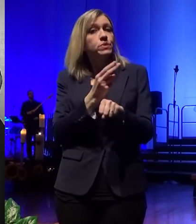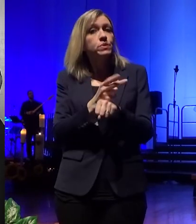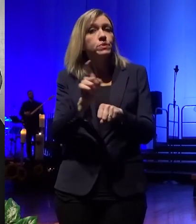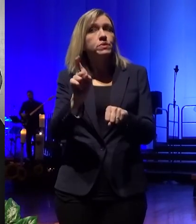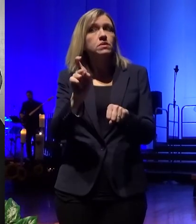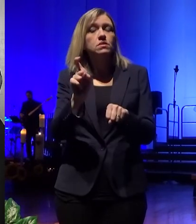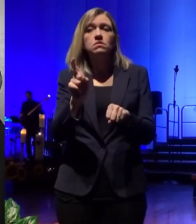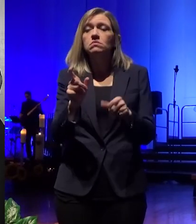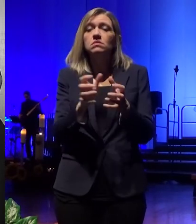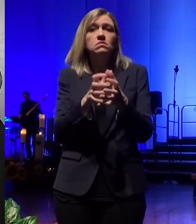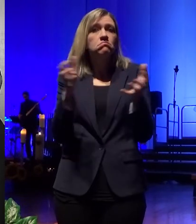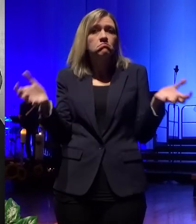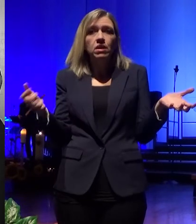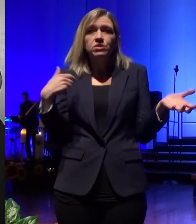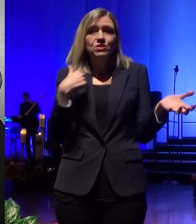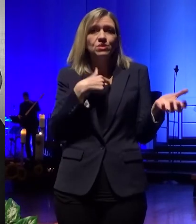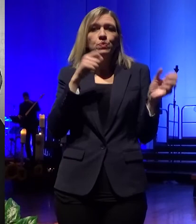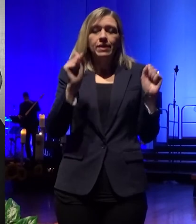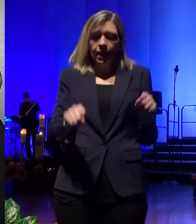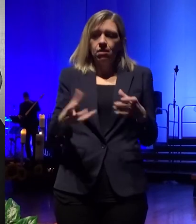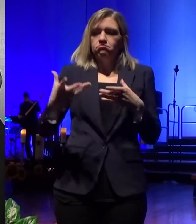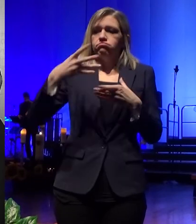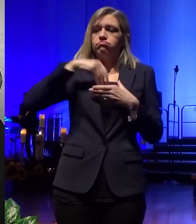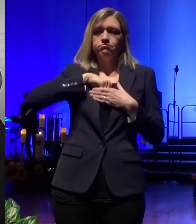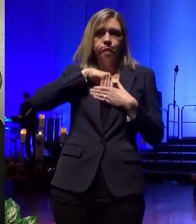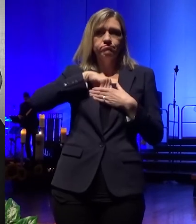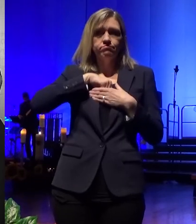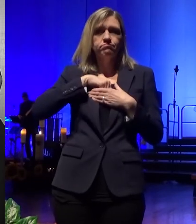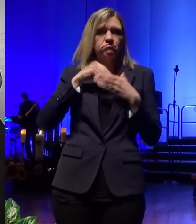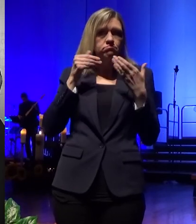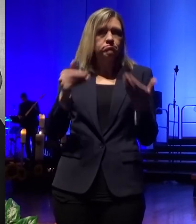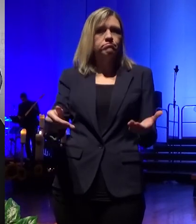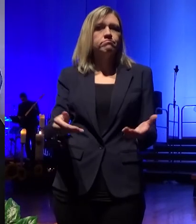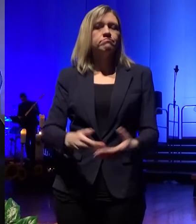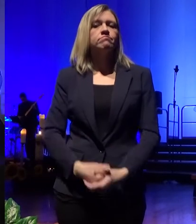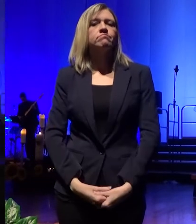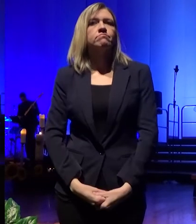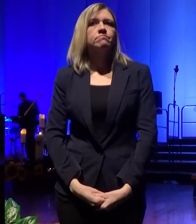use? As much of it as we can embody.